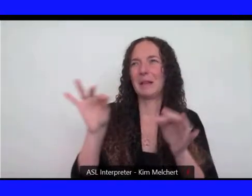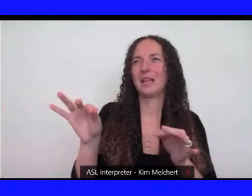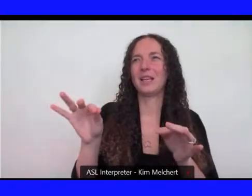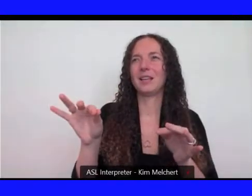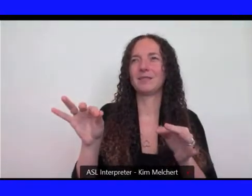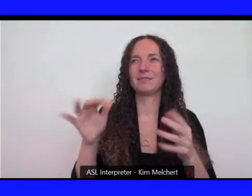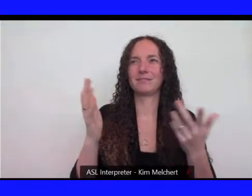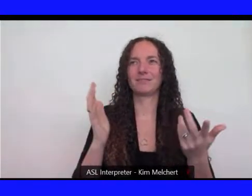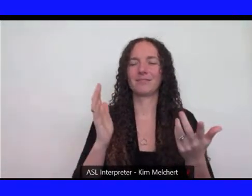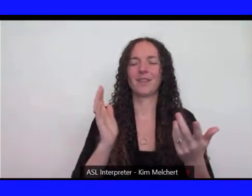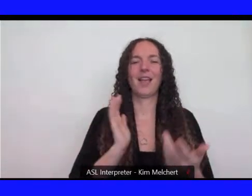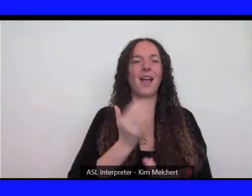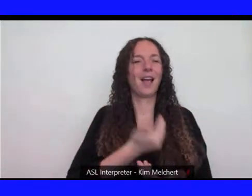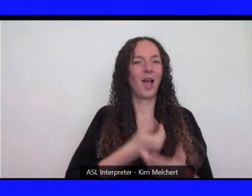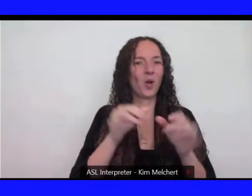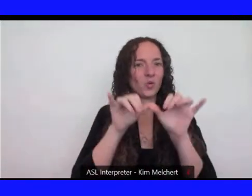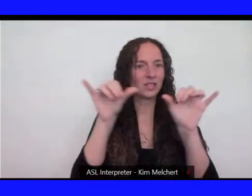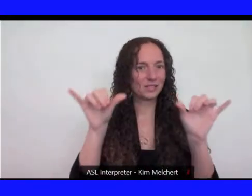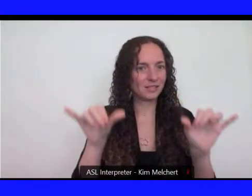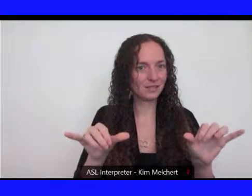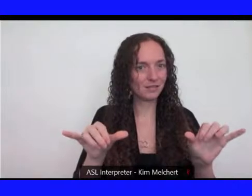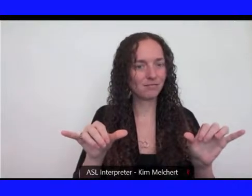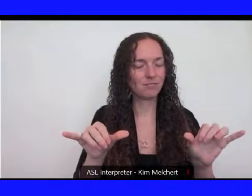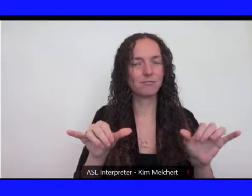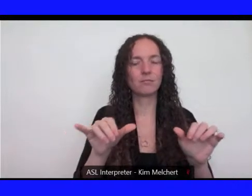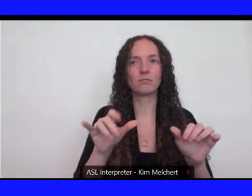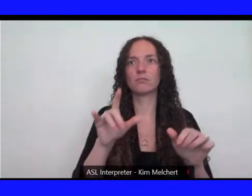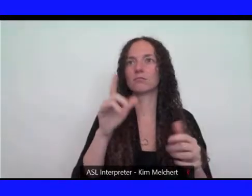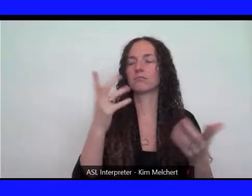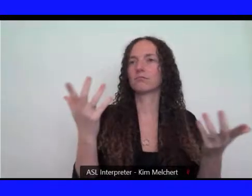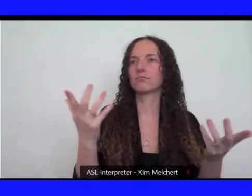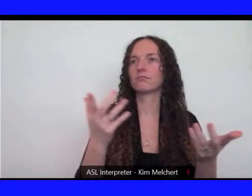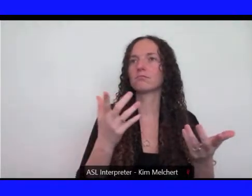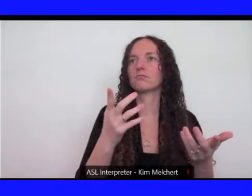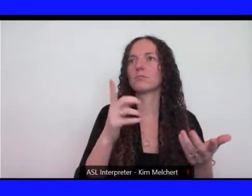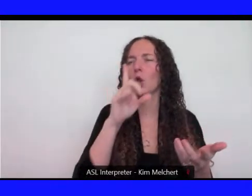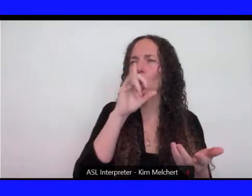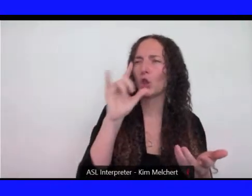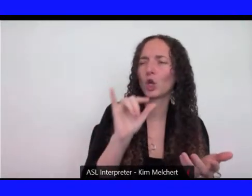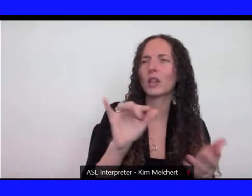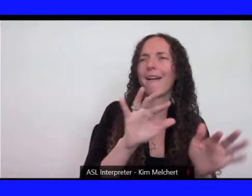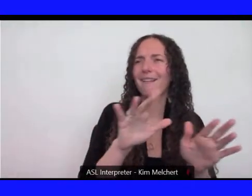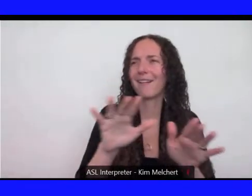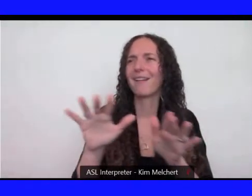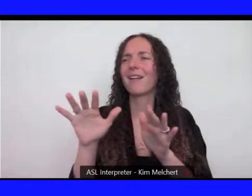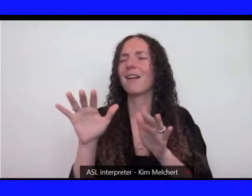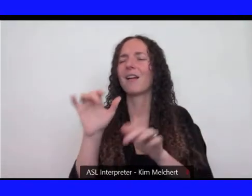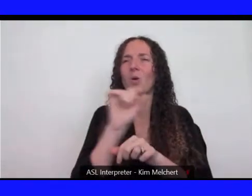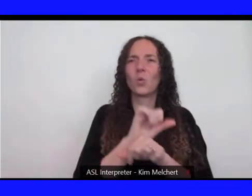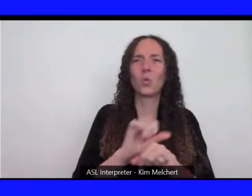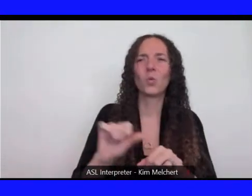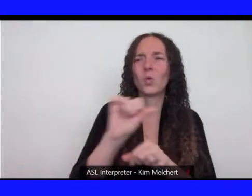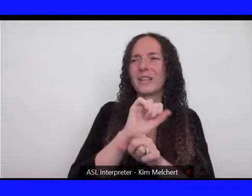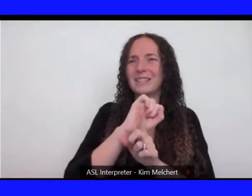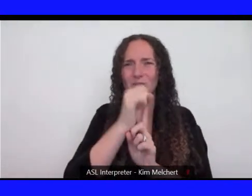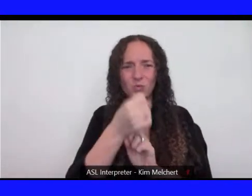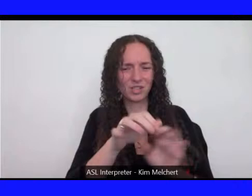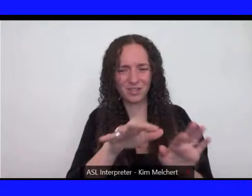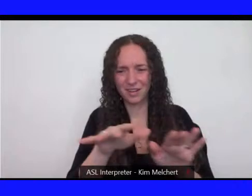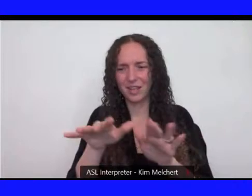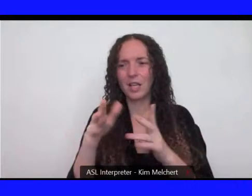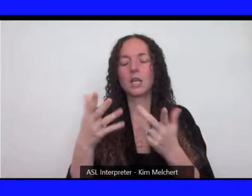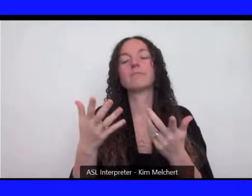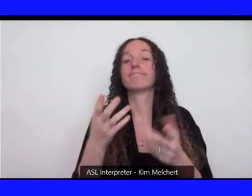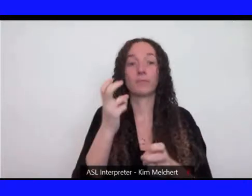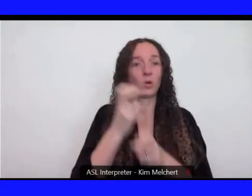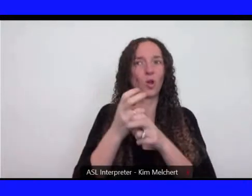the needs of the system and the work that was done, and then having the delegation amplifying that voice and asking the question,